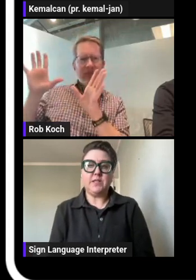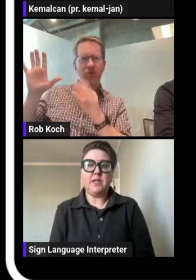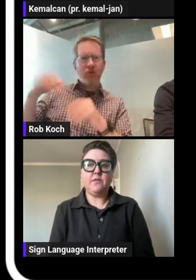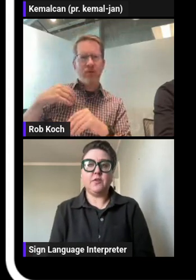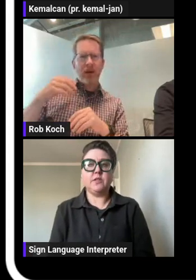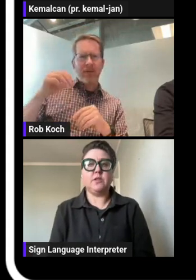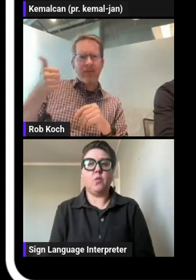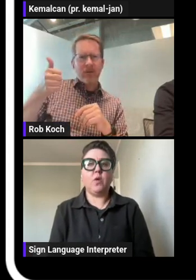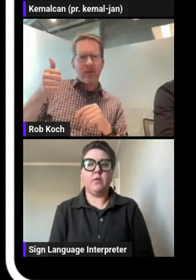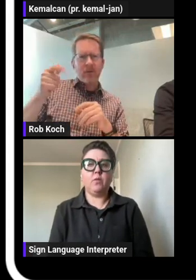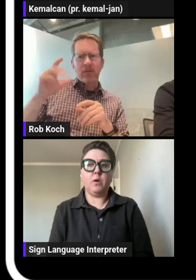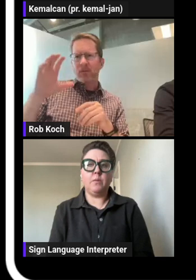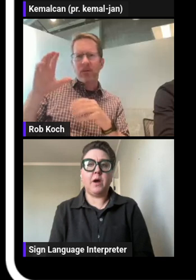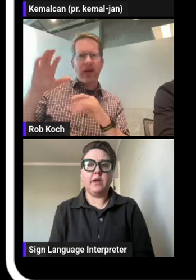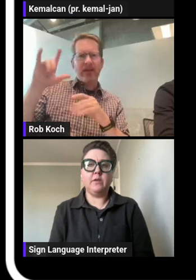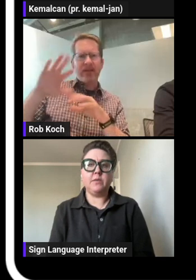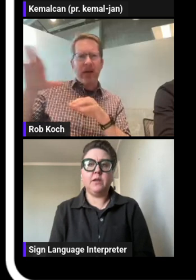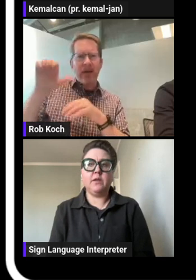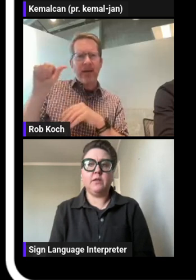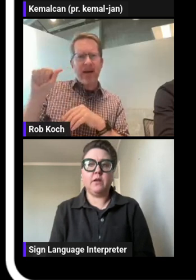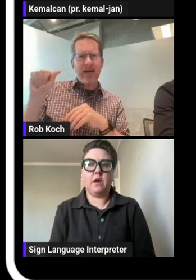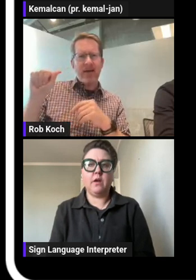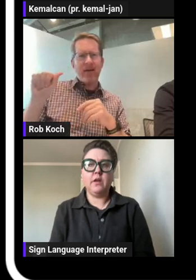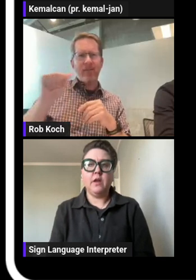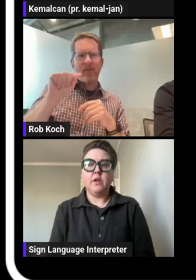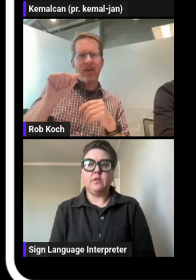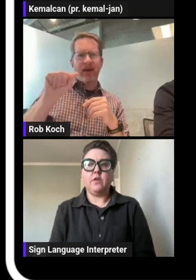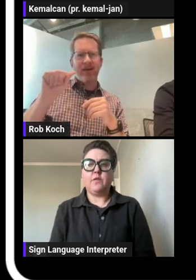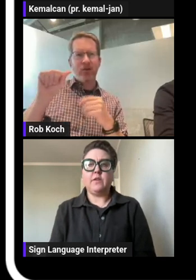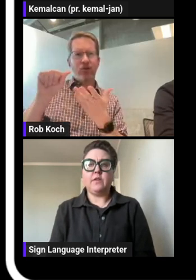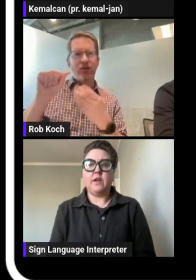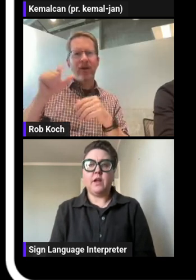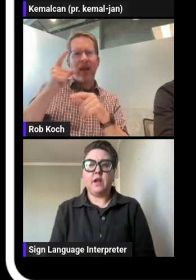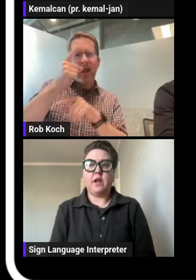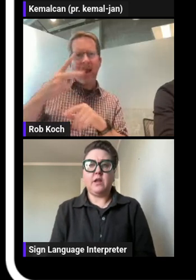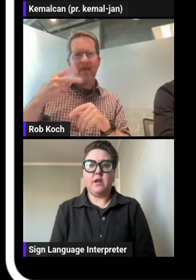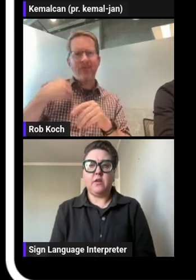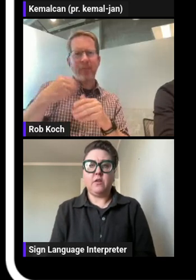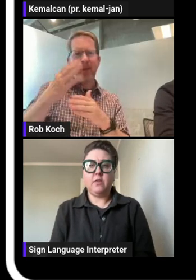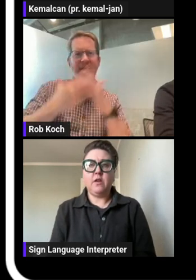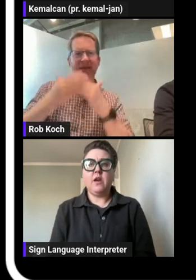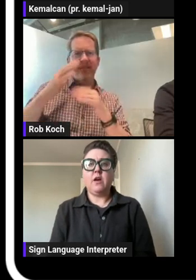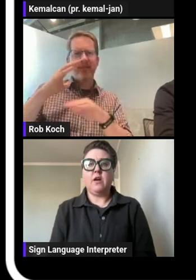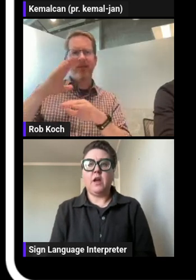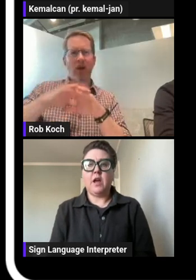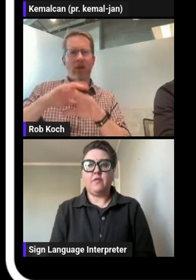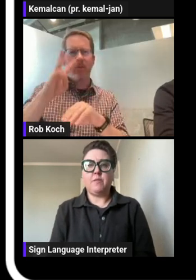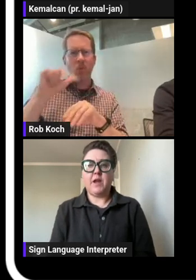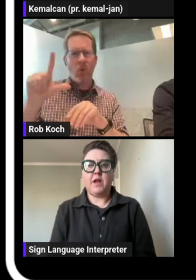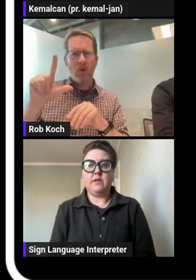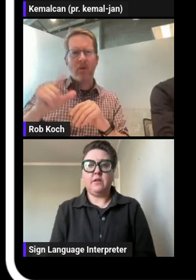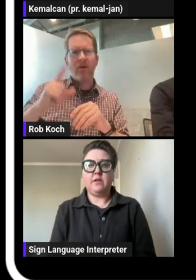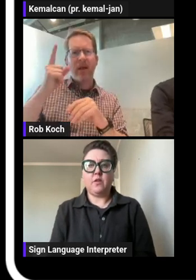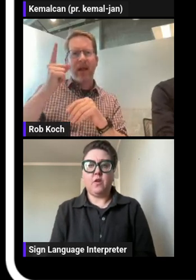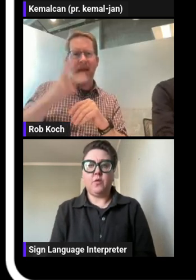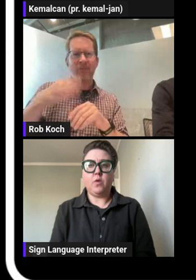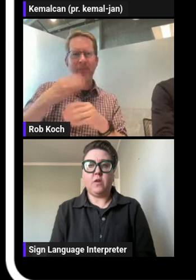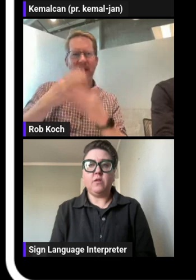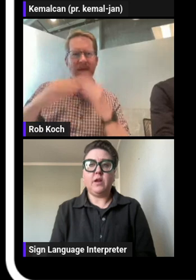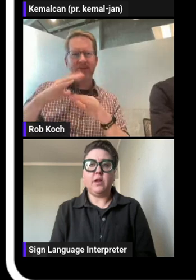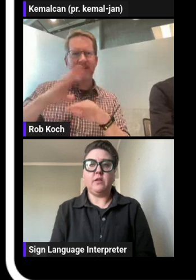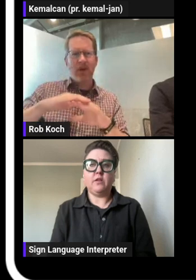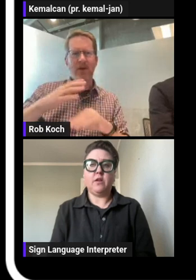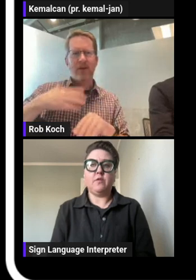consider noisy versus the white wall behind me is not. So if I sign A here, half of my hand is